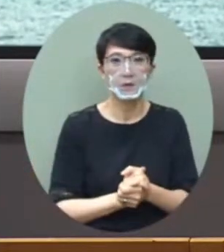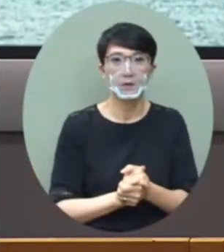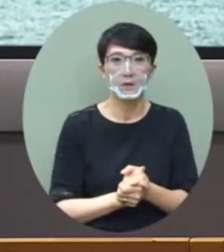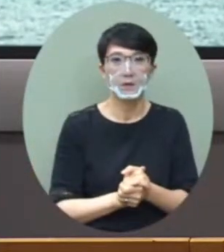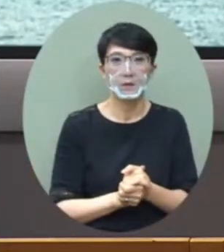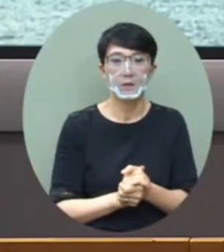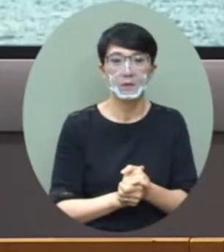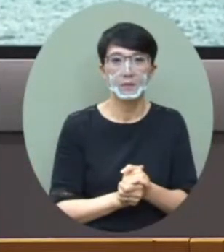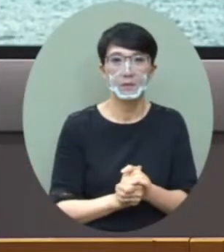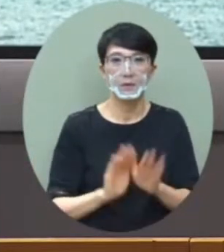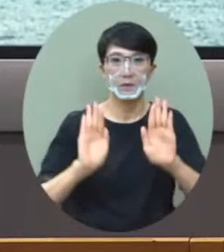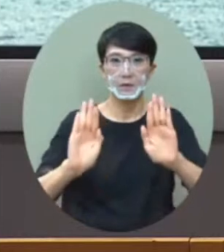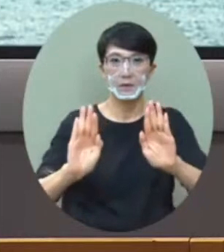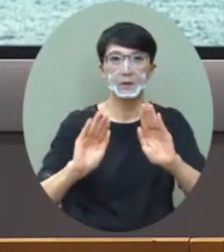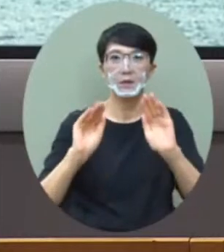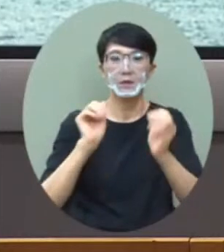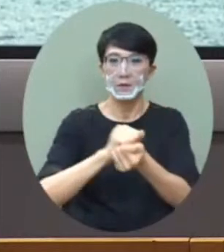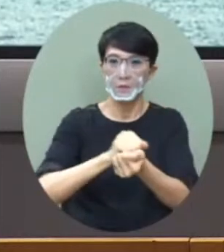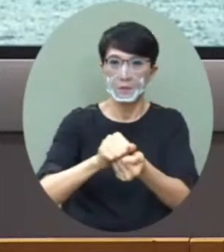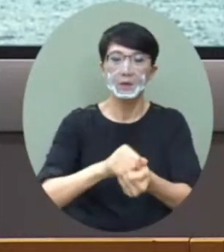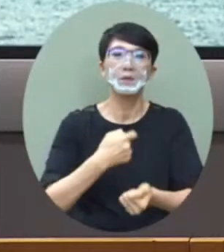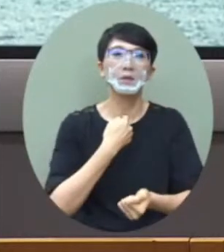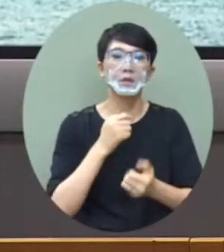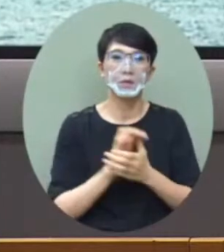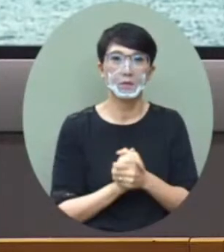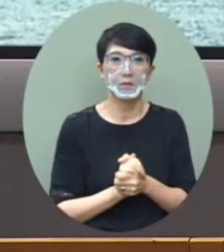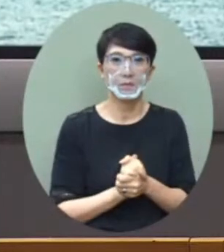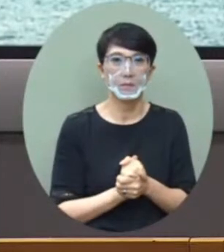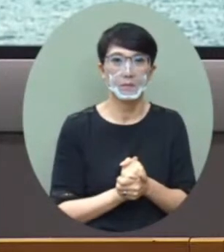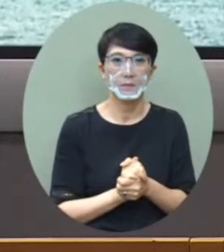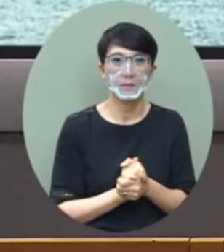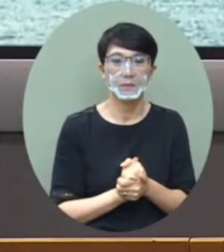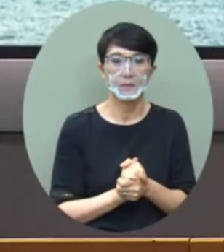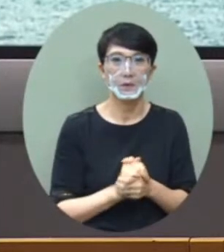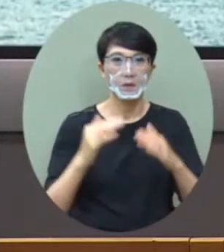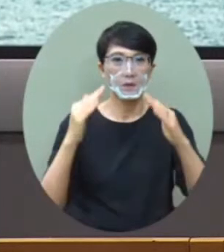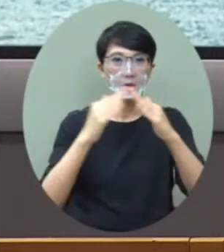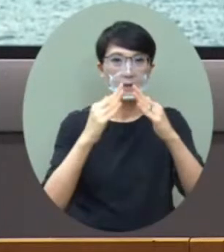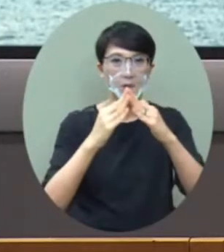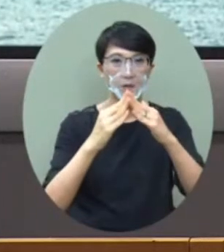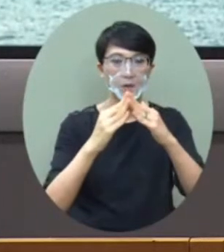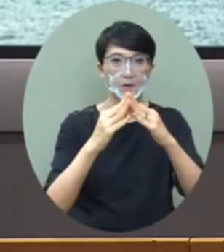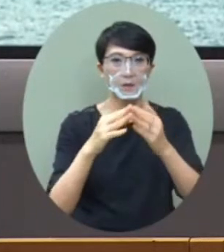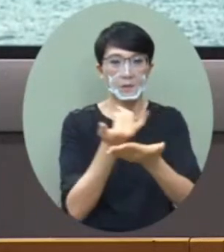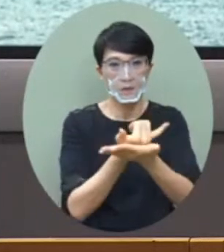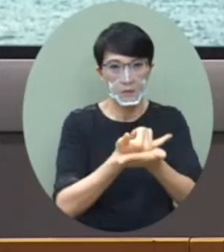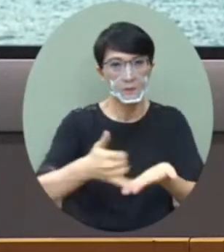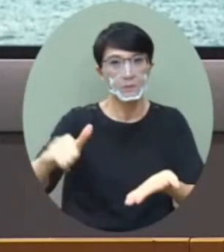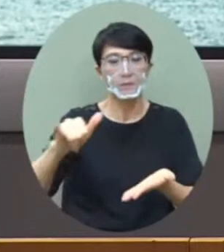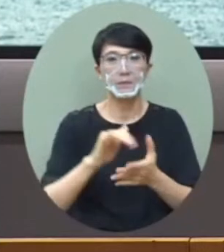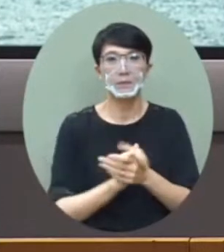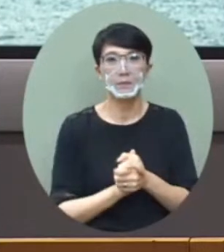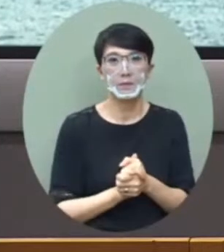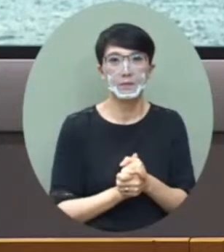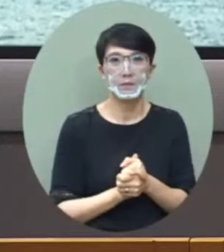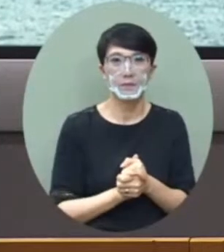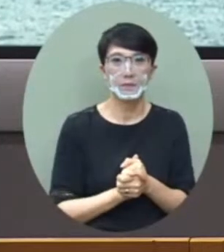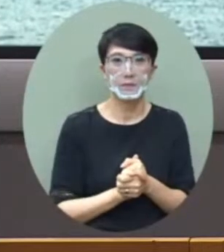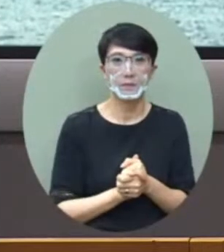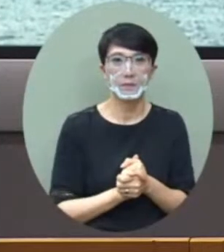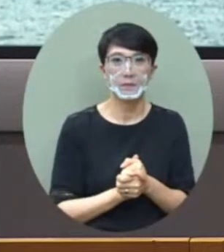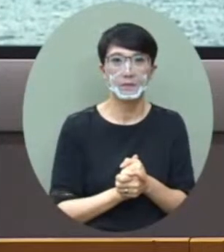So every 2 to 3 days, he had to attend renal dialysis. He passed away at